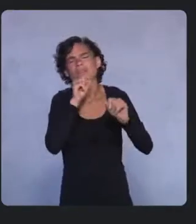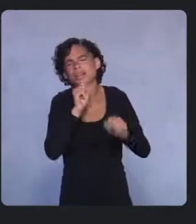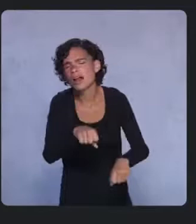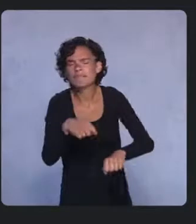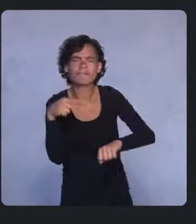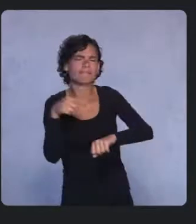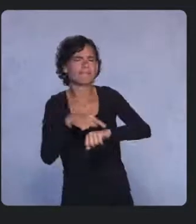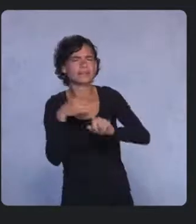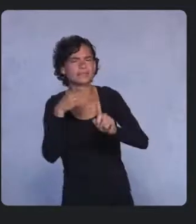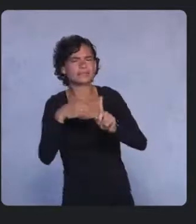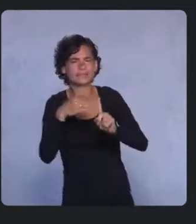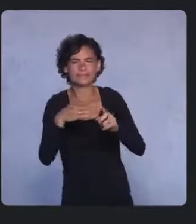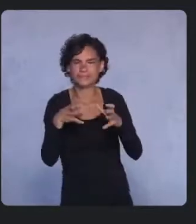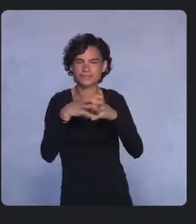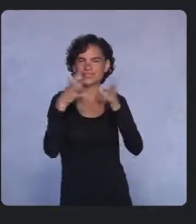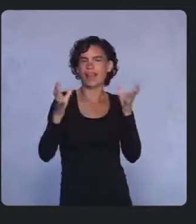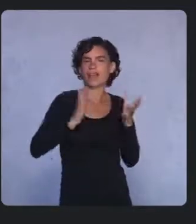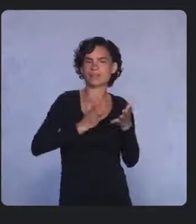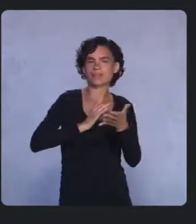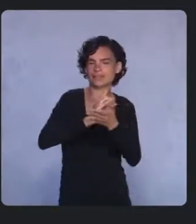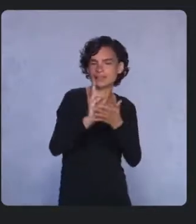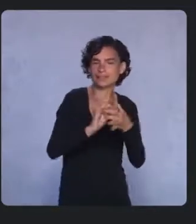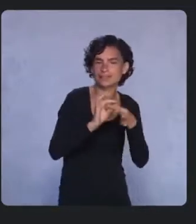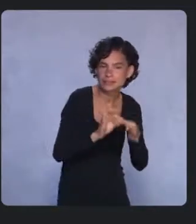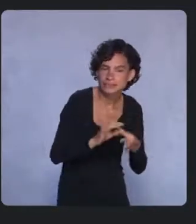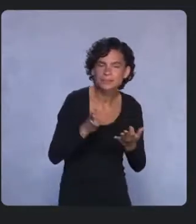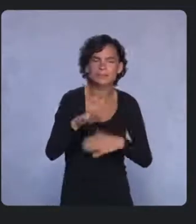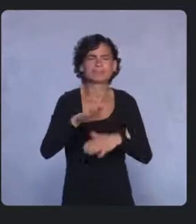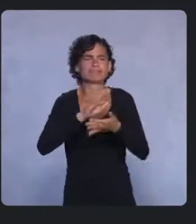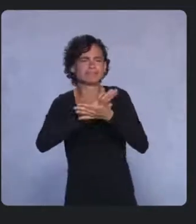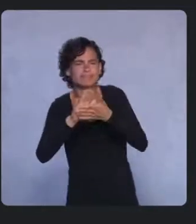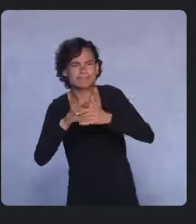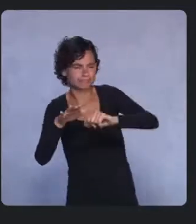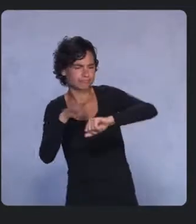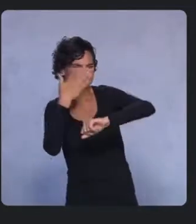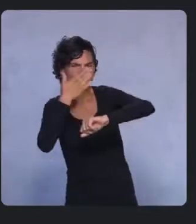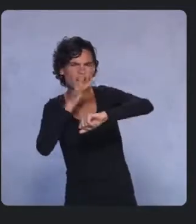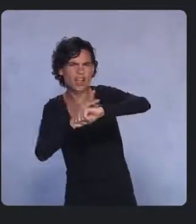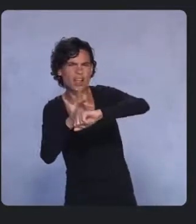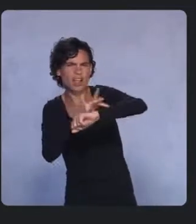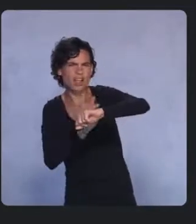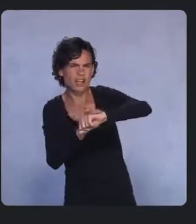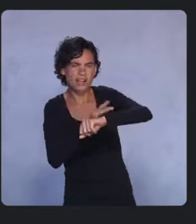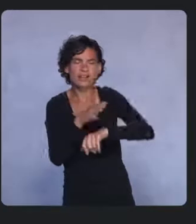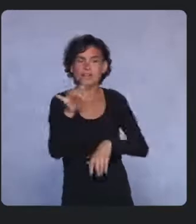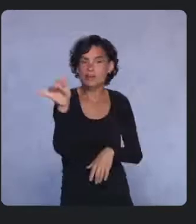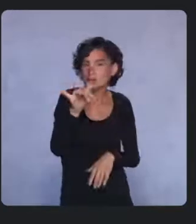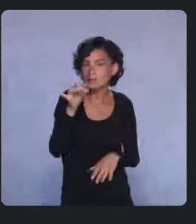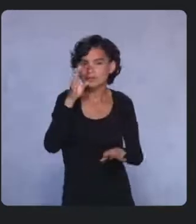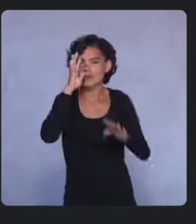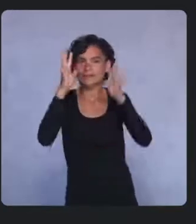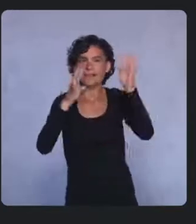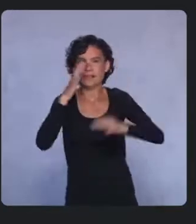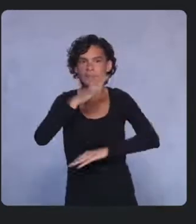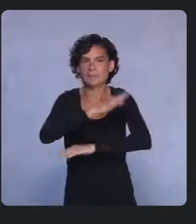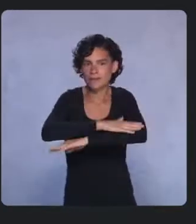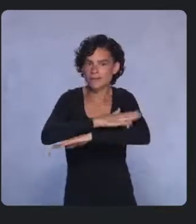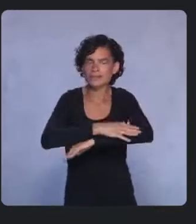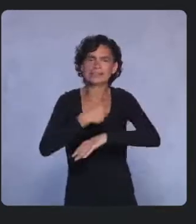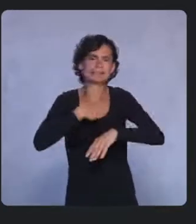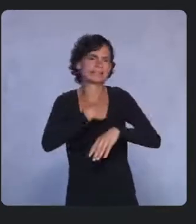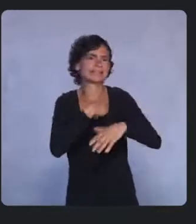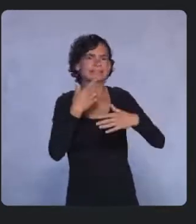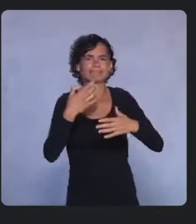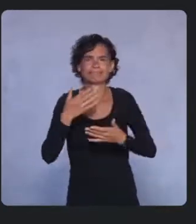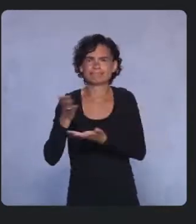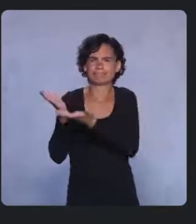signature designs, cool watch faces ecosystem, an innovative health platform. We are bringing the best of these